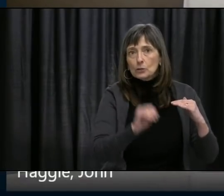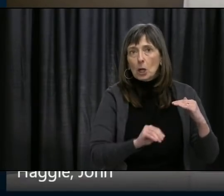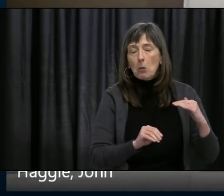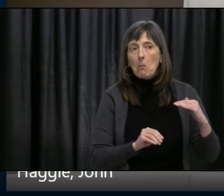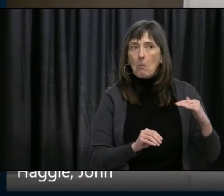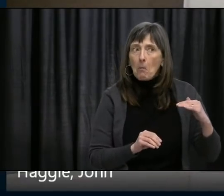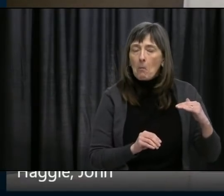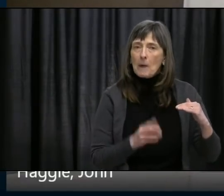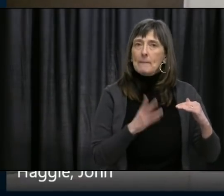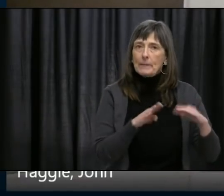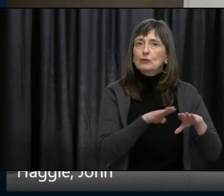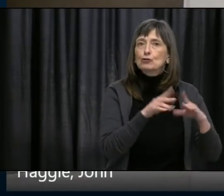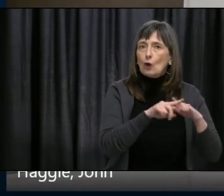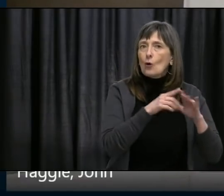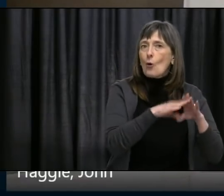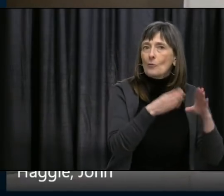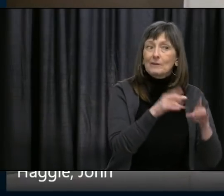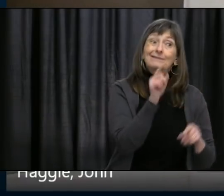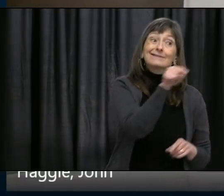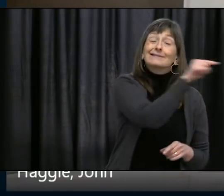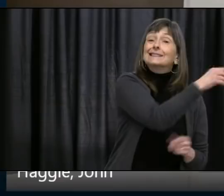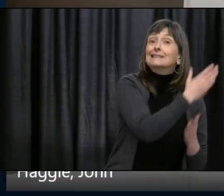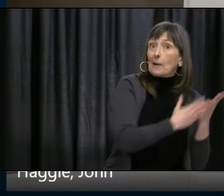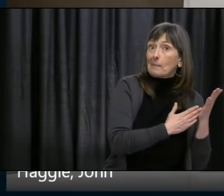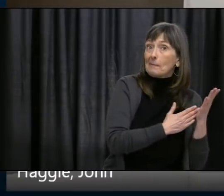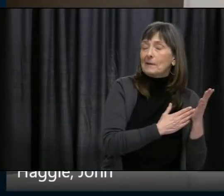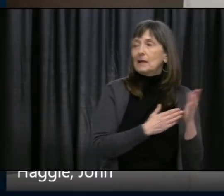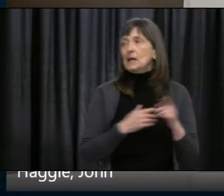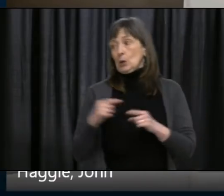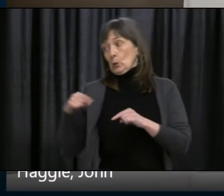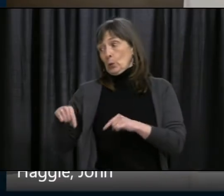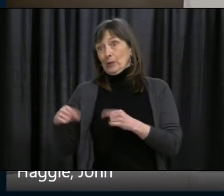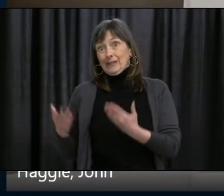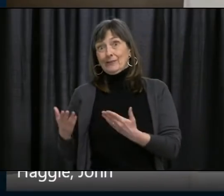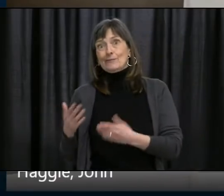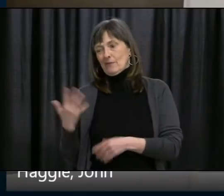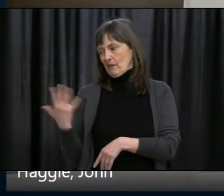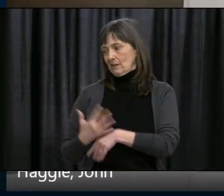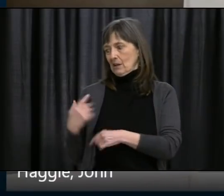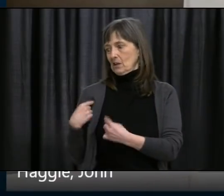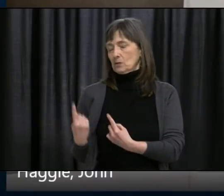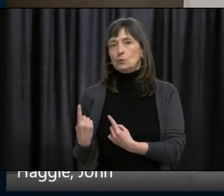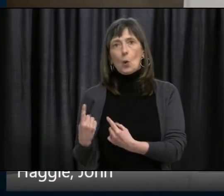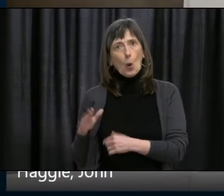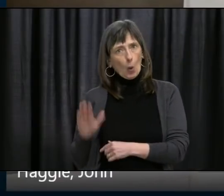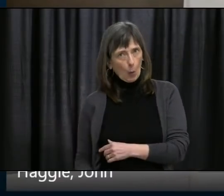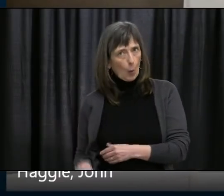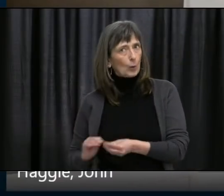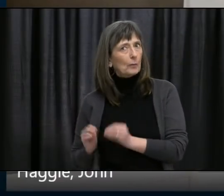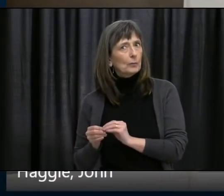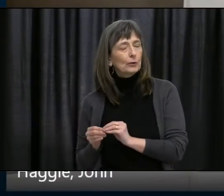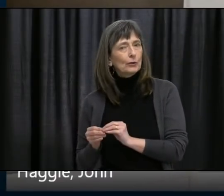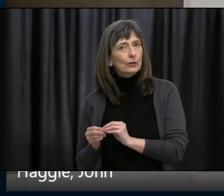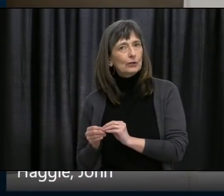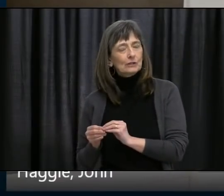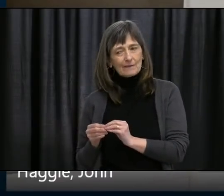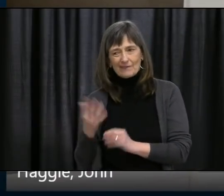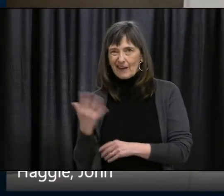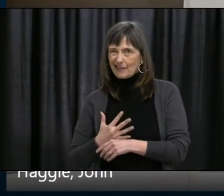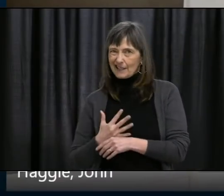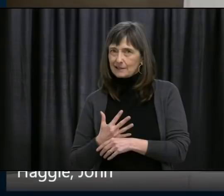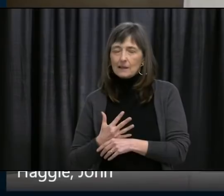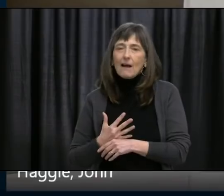of numbers that you could justify as being low. We still have not passed that window where Easter